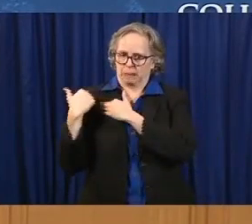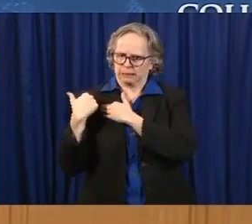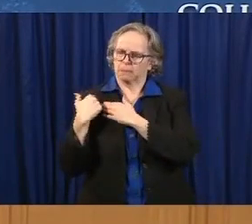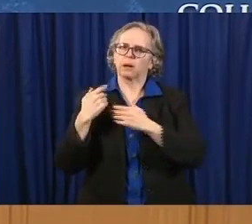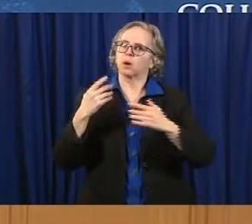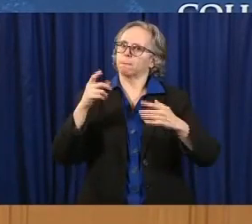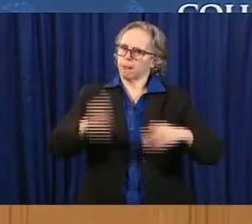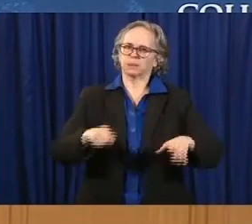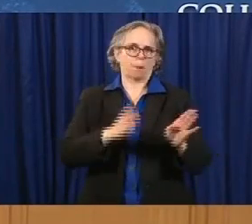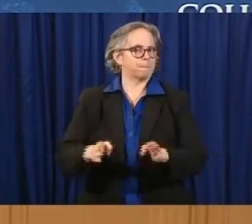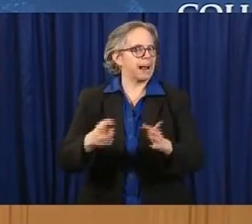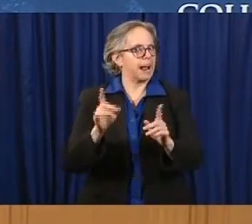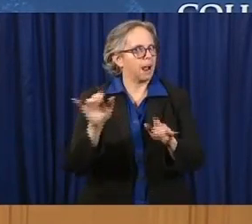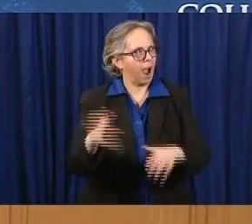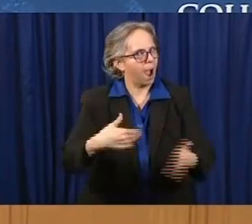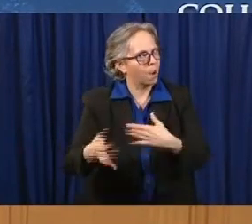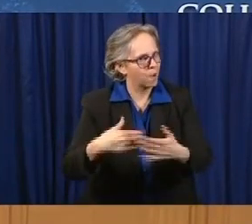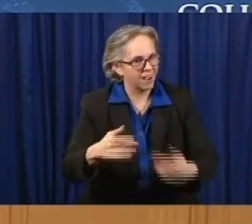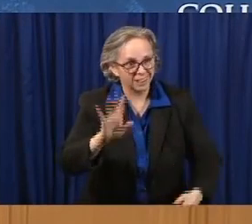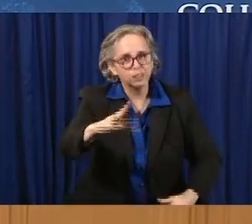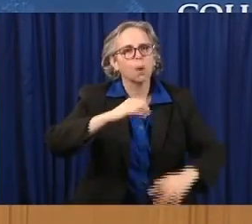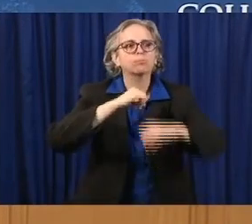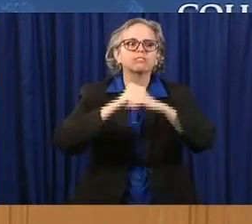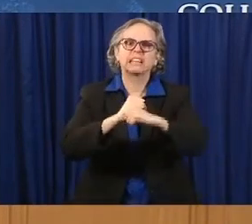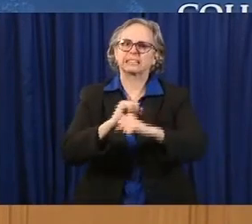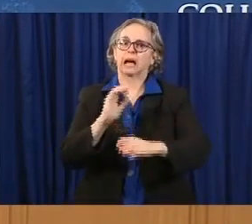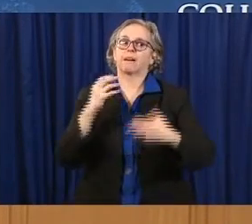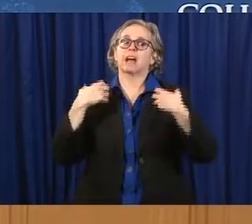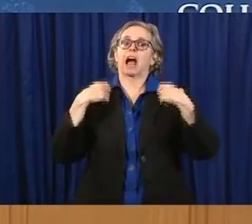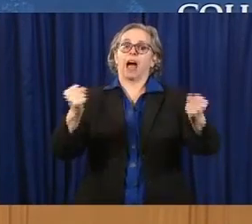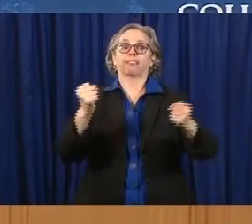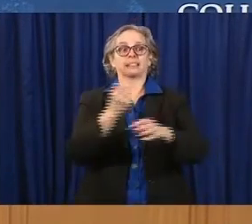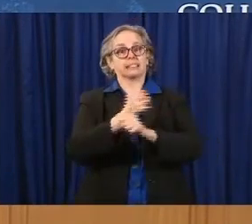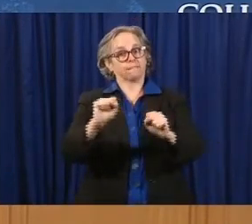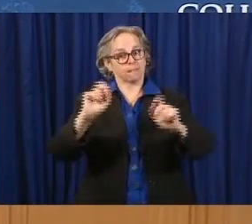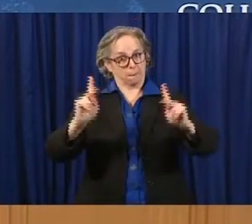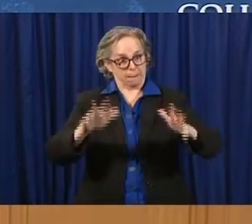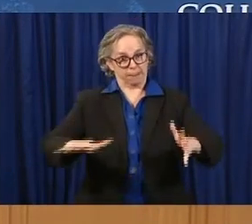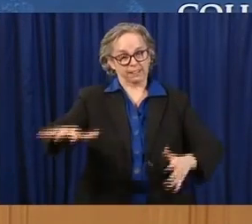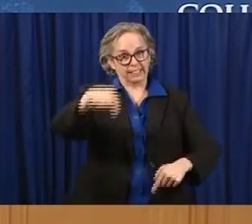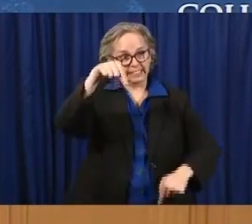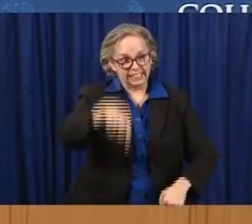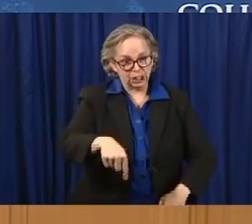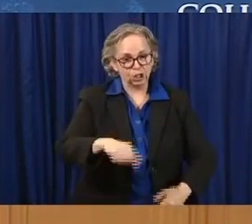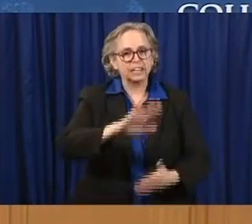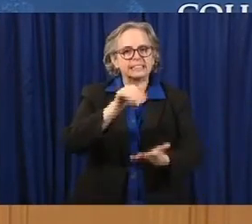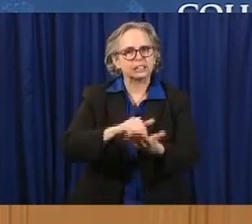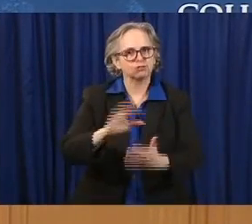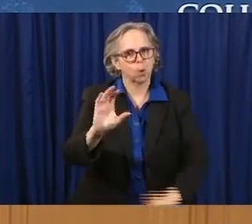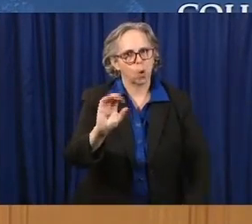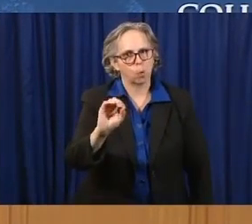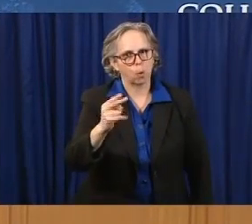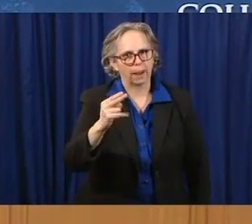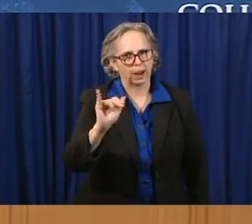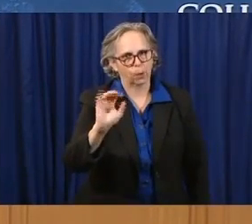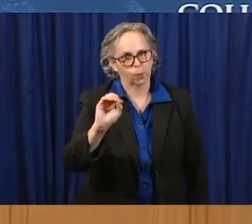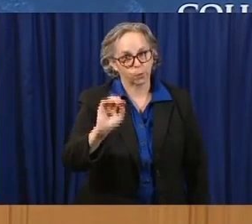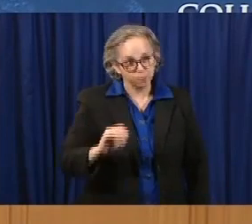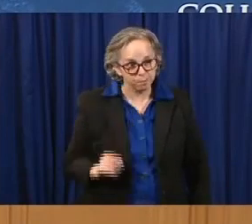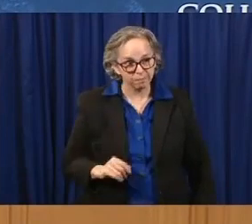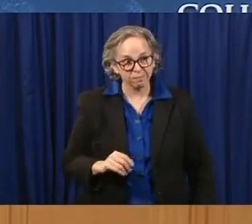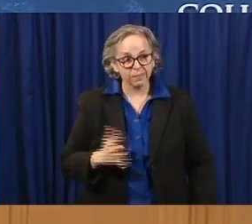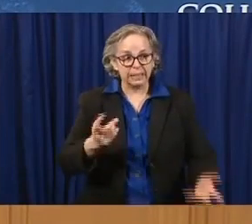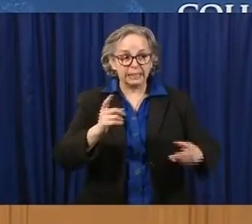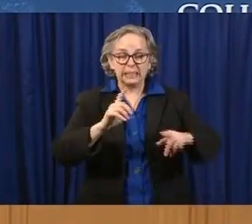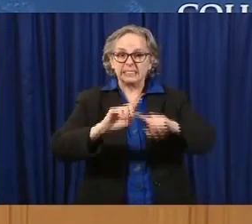protecting the health and safety of our residents here in Central Ohio, and the mayor's working with you and your team to